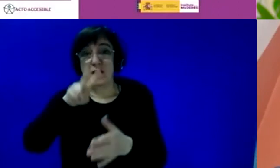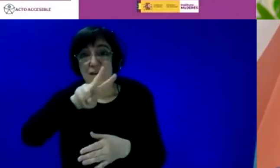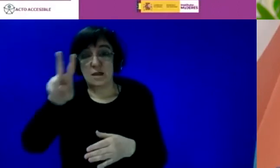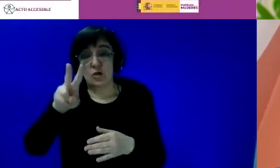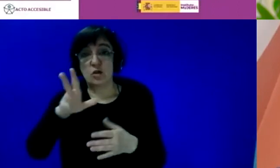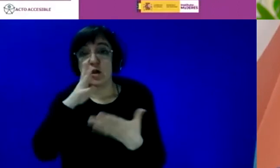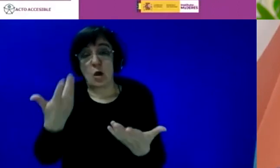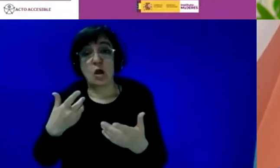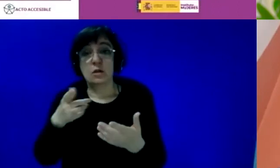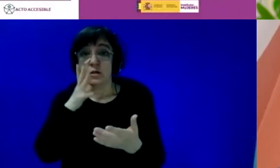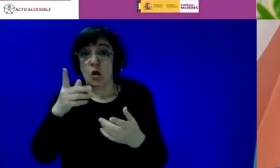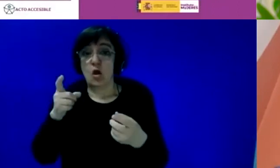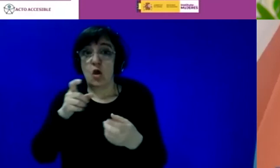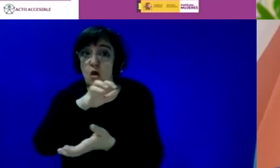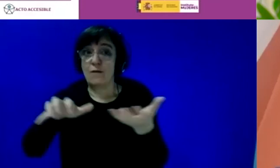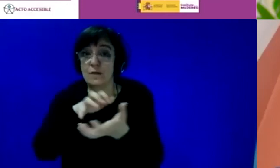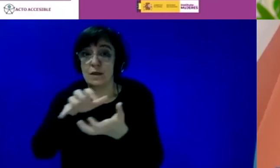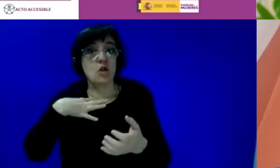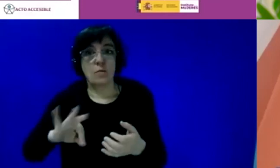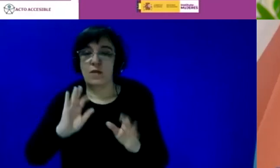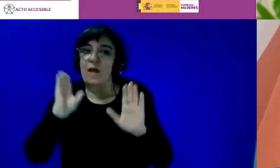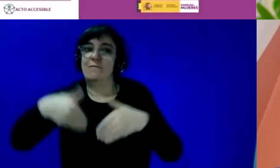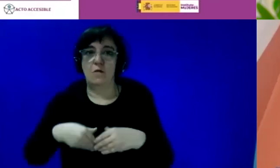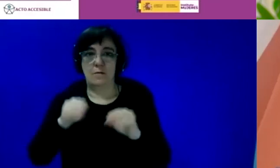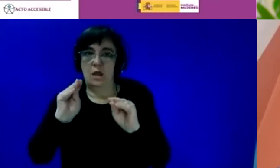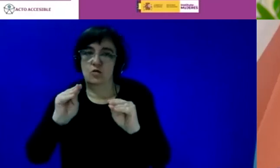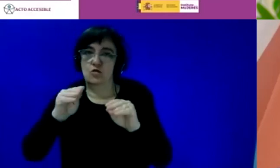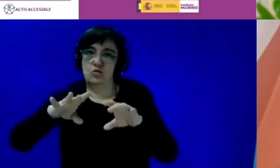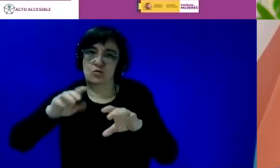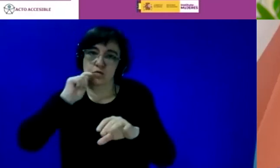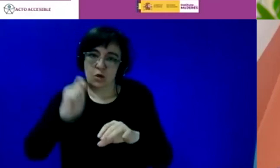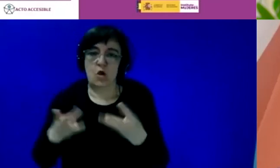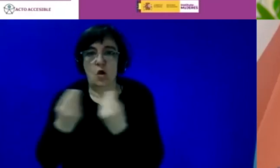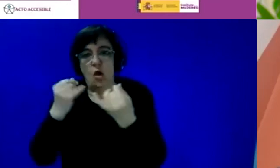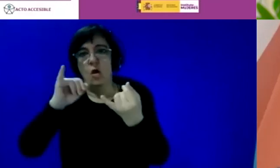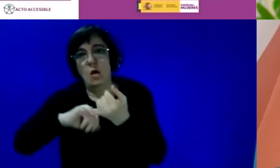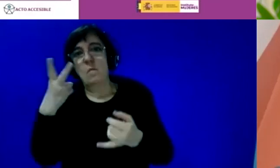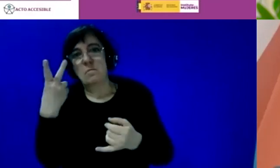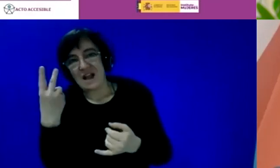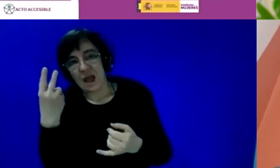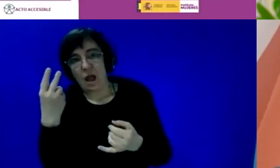before February 2022 and who, as a result of the conflict, cannot return